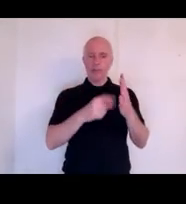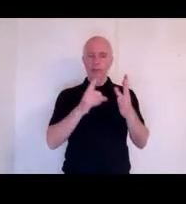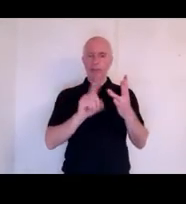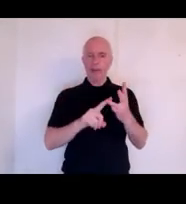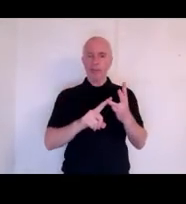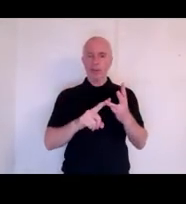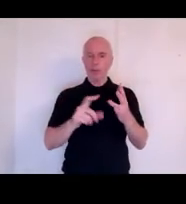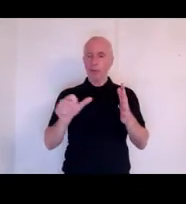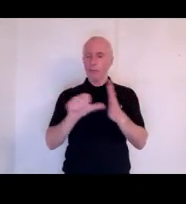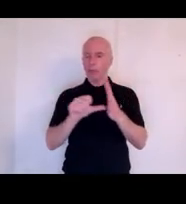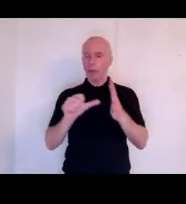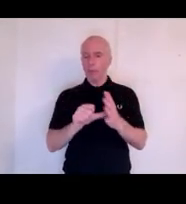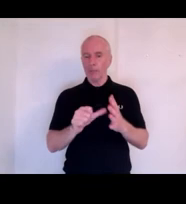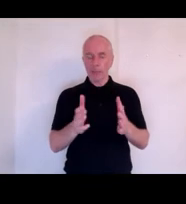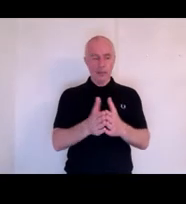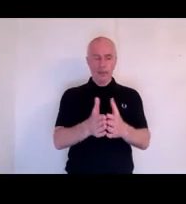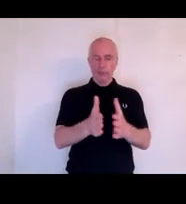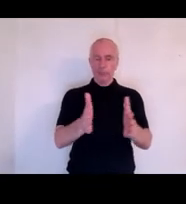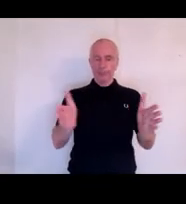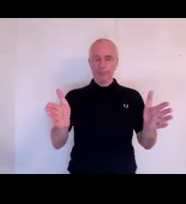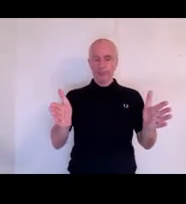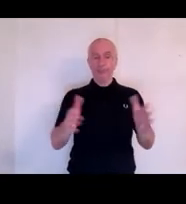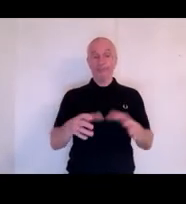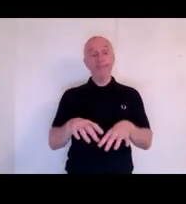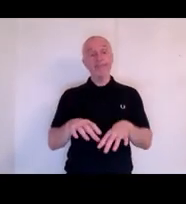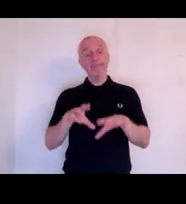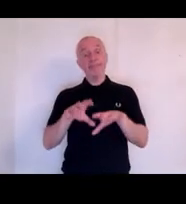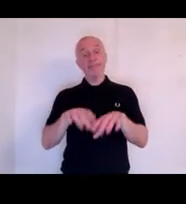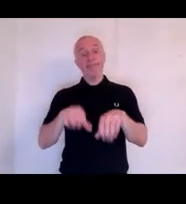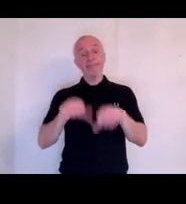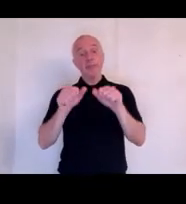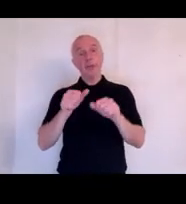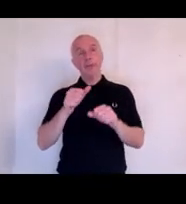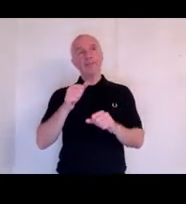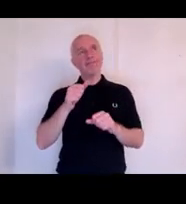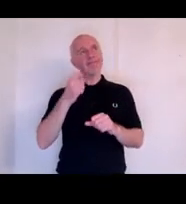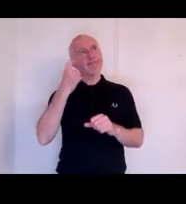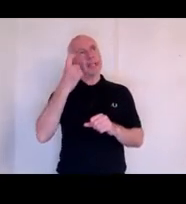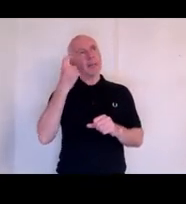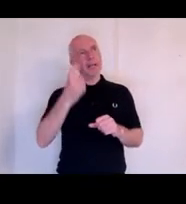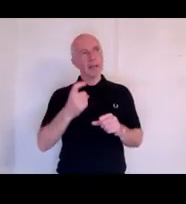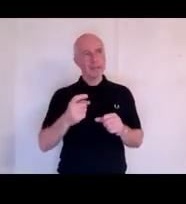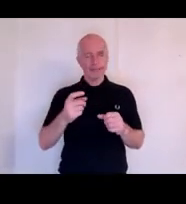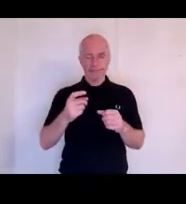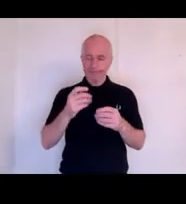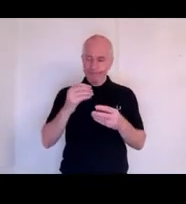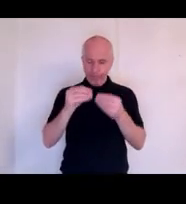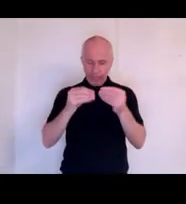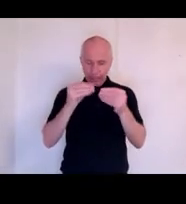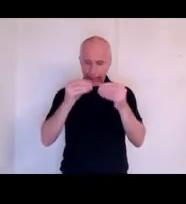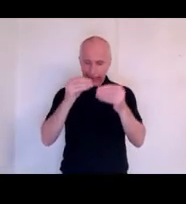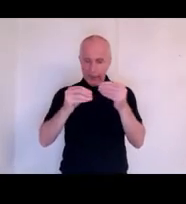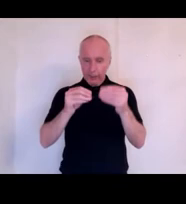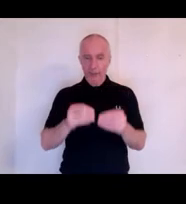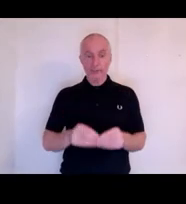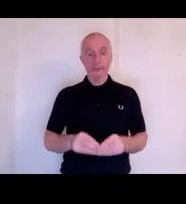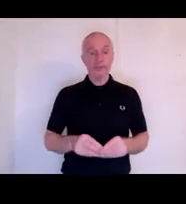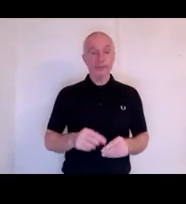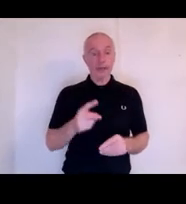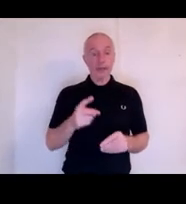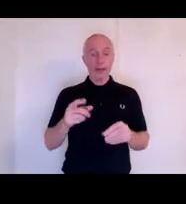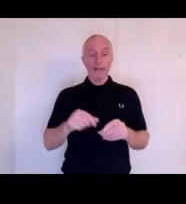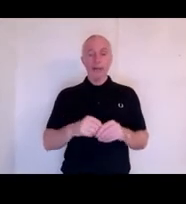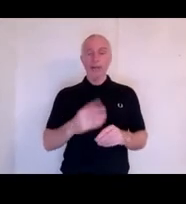And we can start using the probabilities to do some calculations. And one of the key calculations we do is looking at the four factor